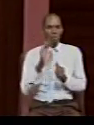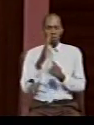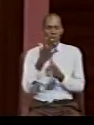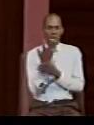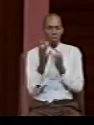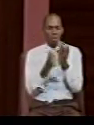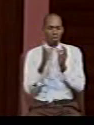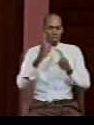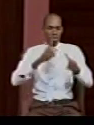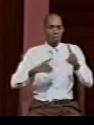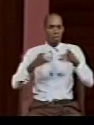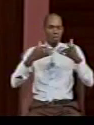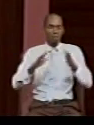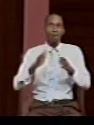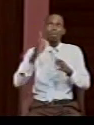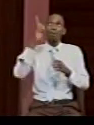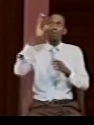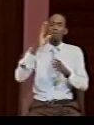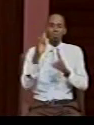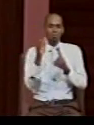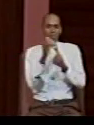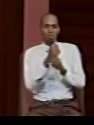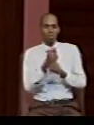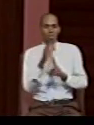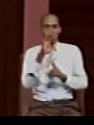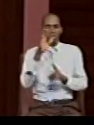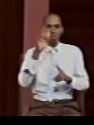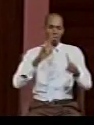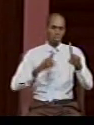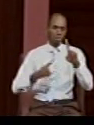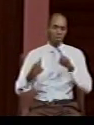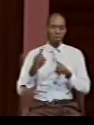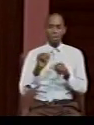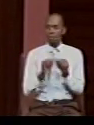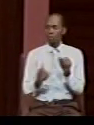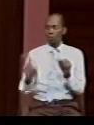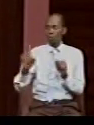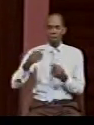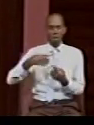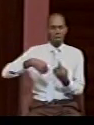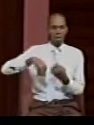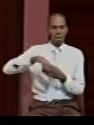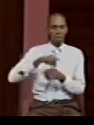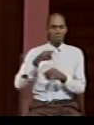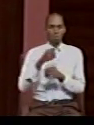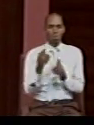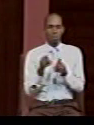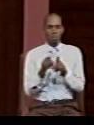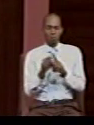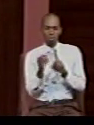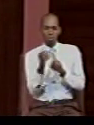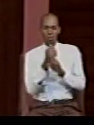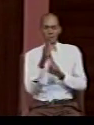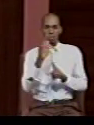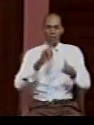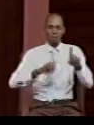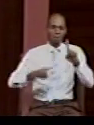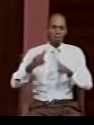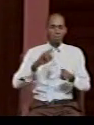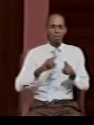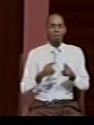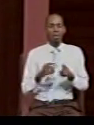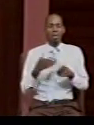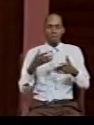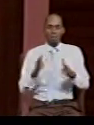confession, and let everyone around you hear that confession, and let your conscience identify with